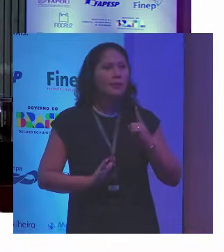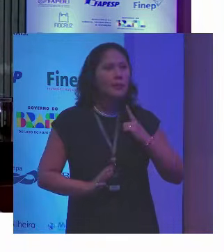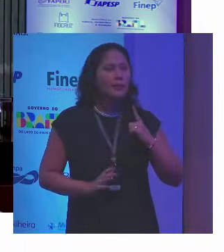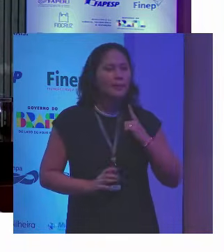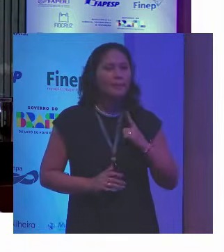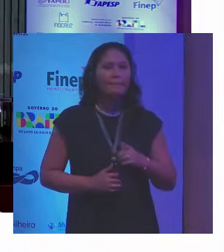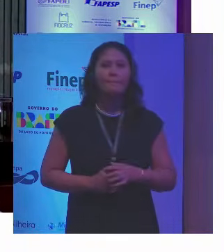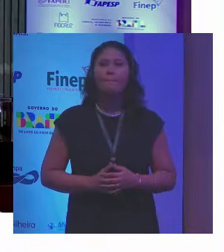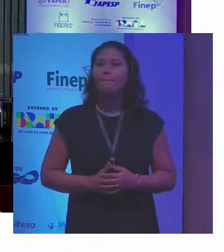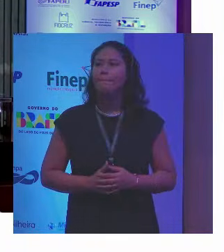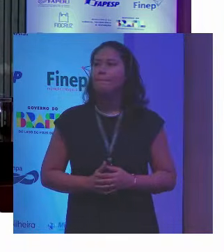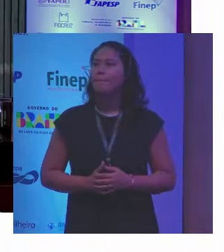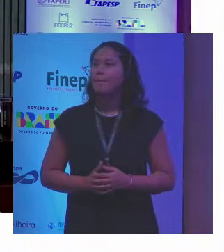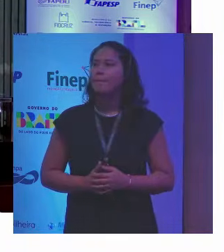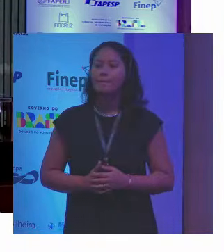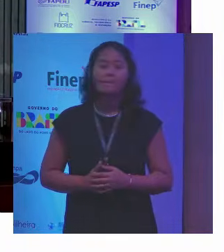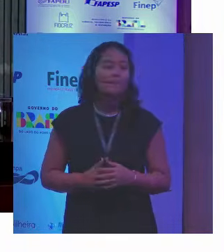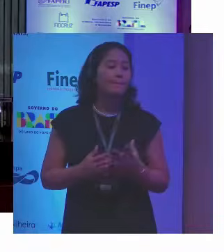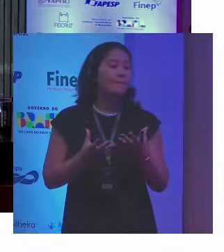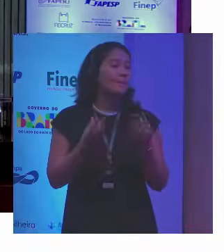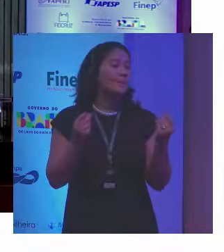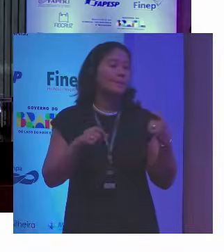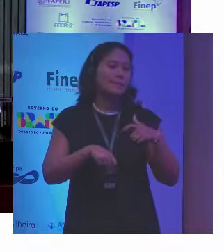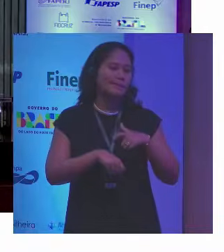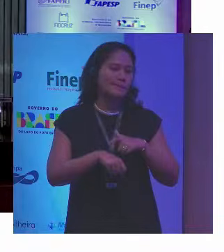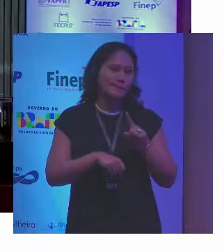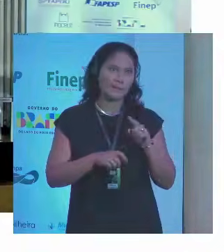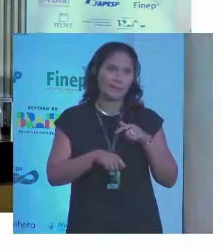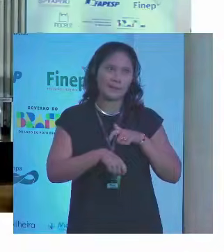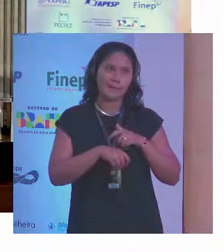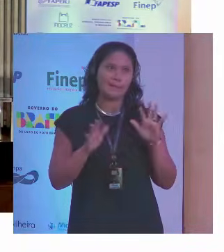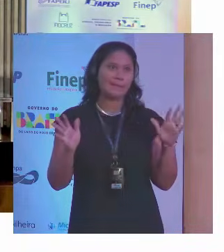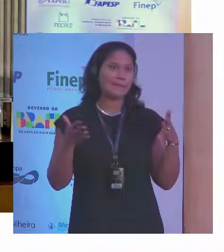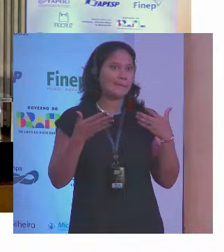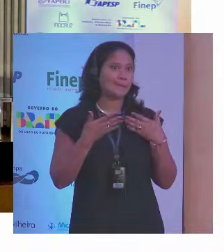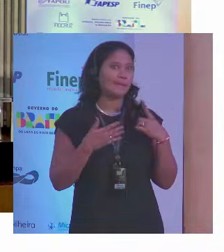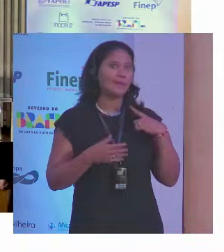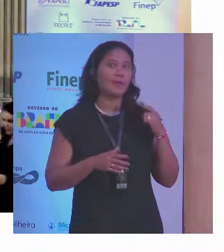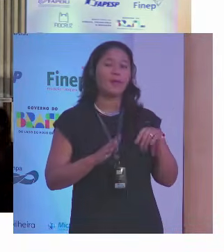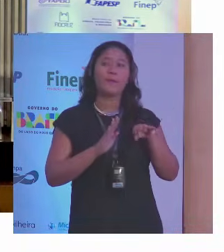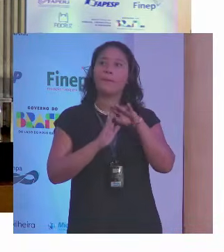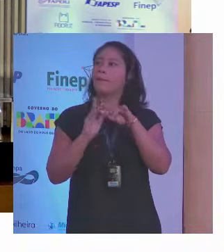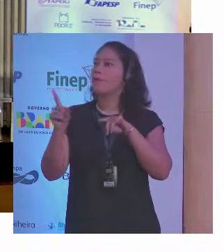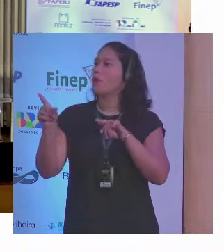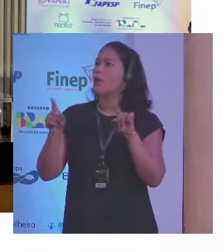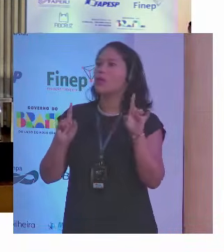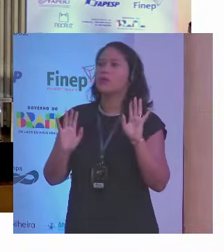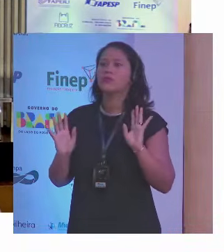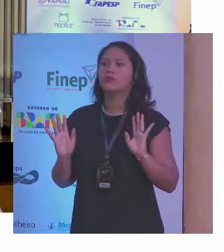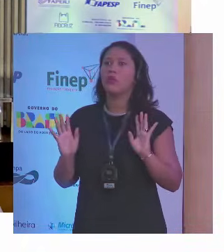too much time. We are running out of time. We have one there. Klaus is here.